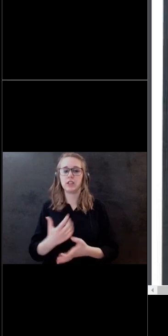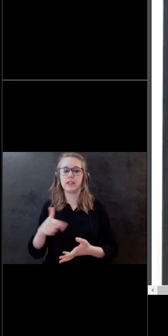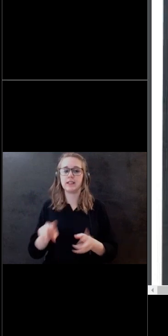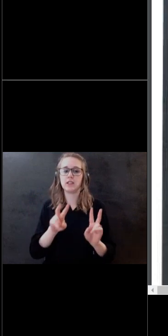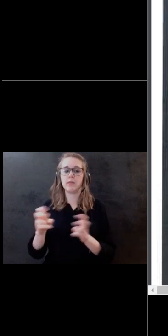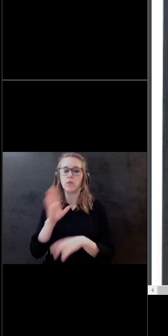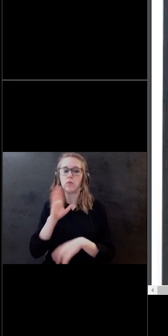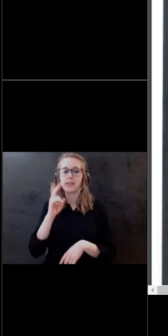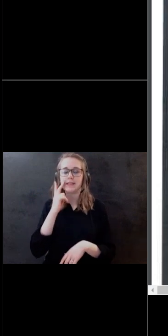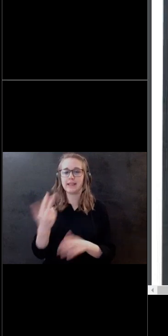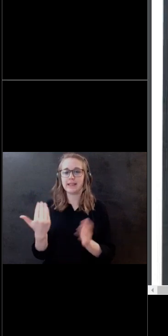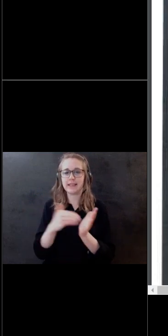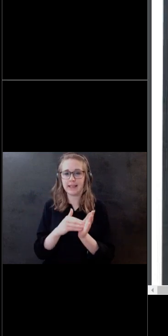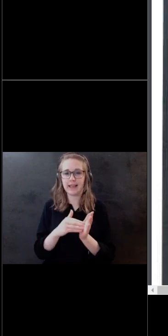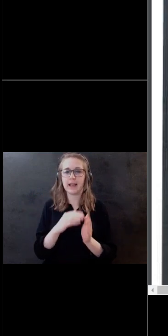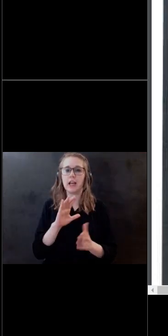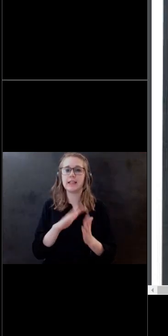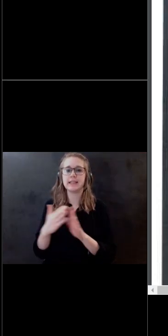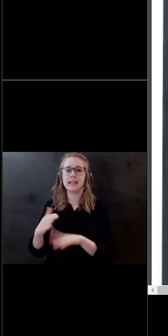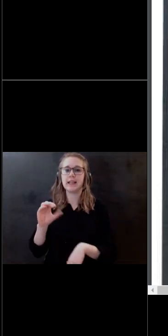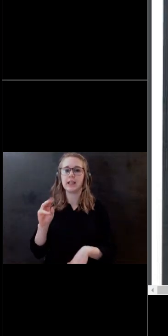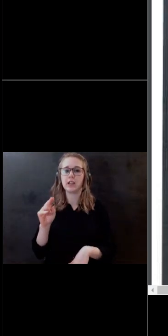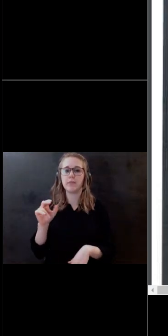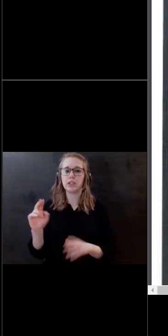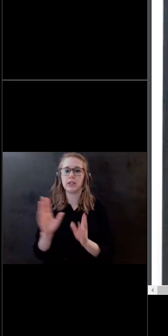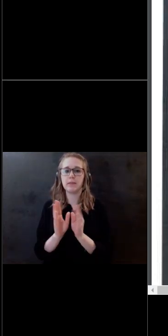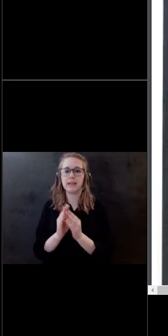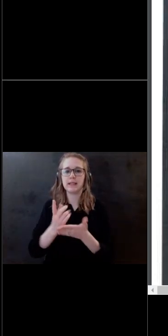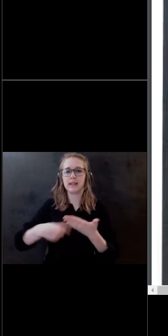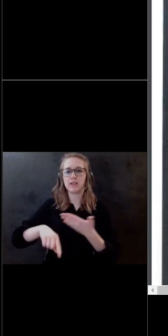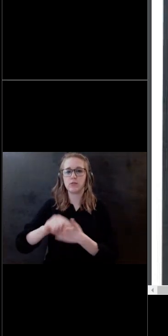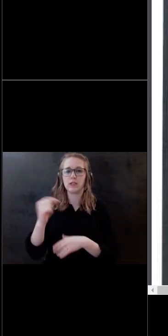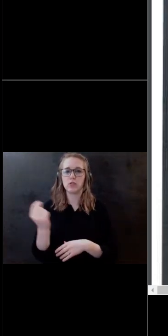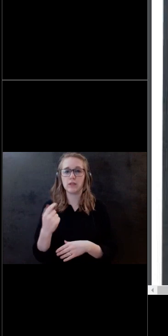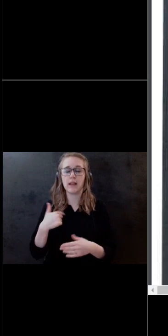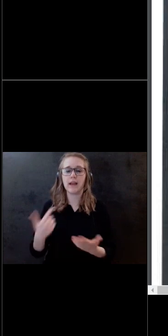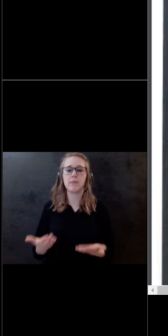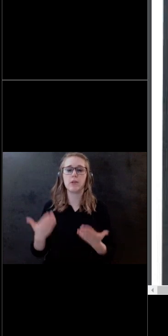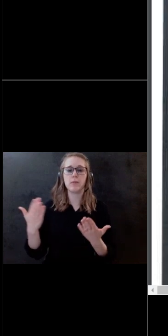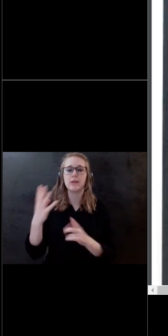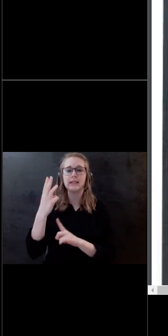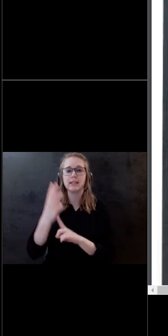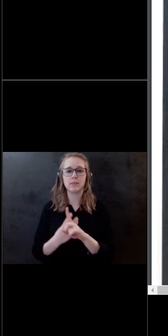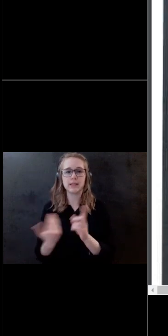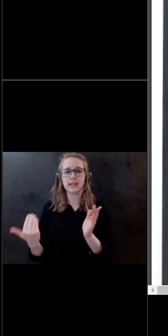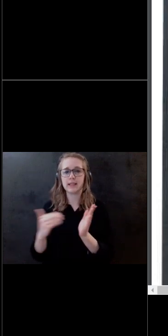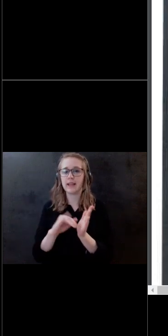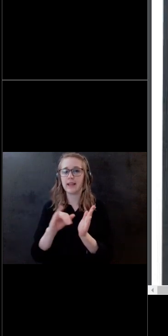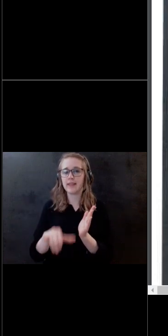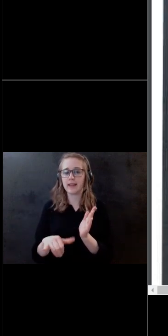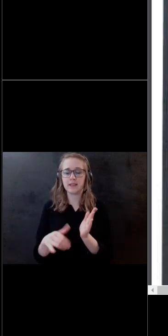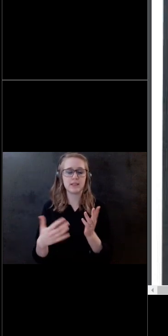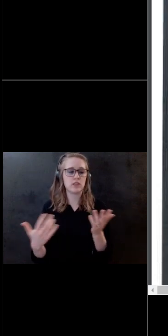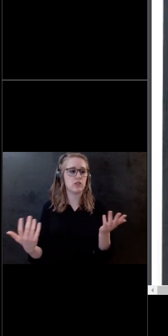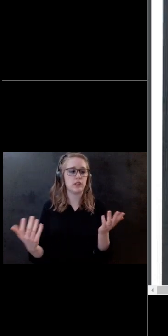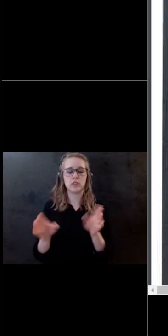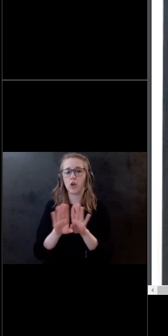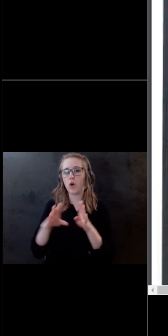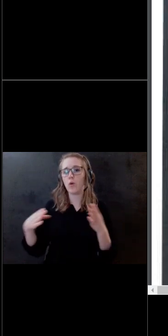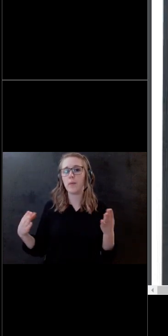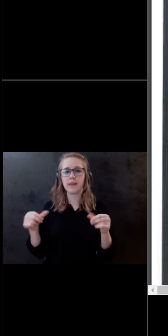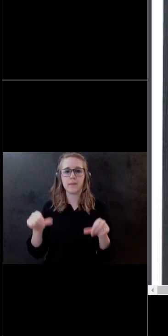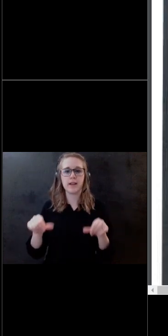seeing this again on the City Commission meeting next week, Tuesday. I have proposed 6 months. Again, that is to just open the